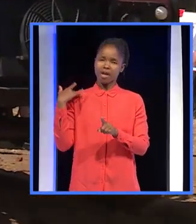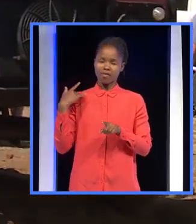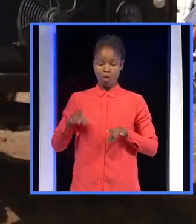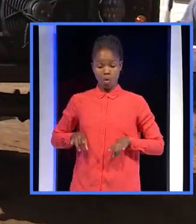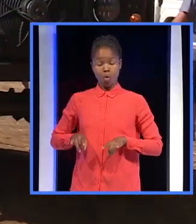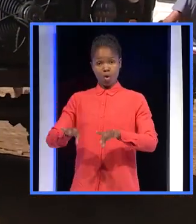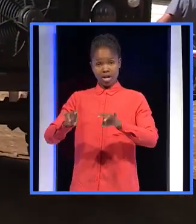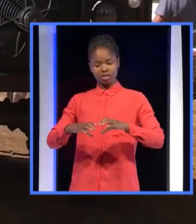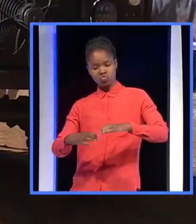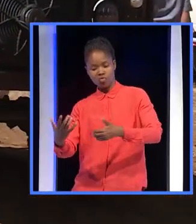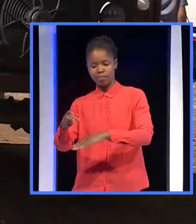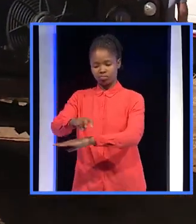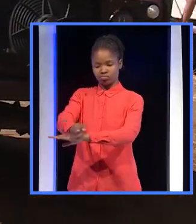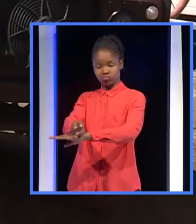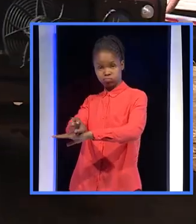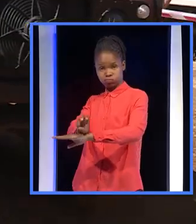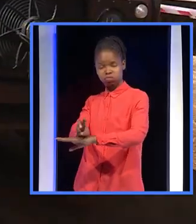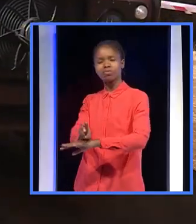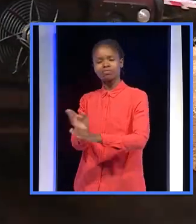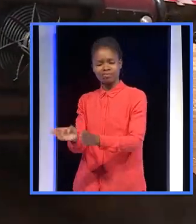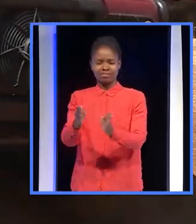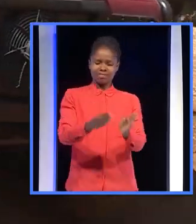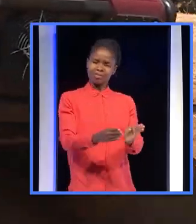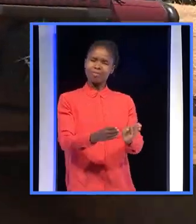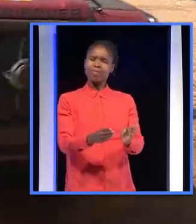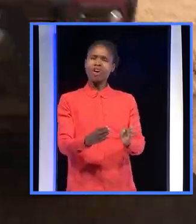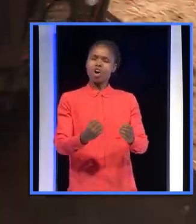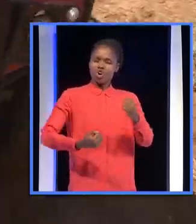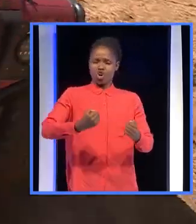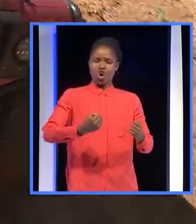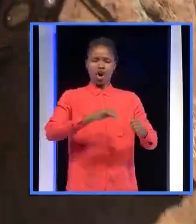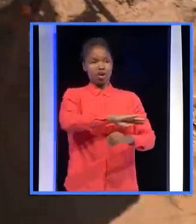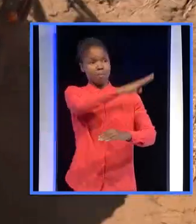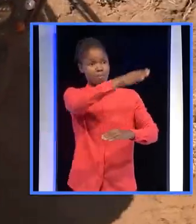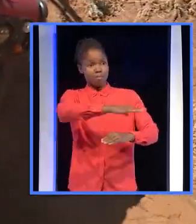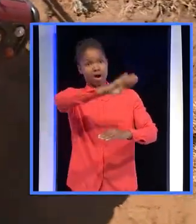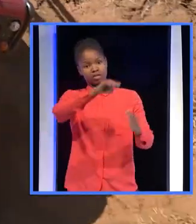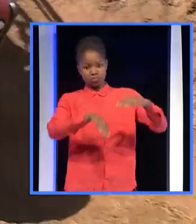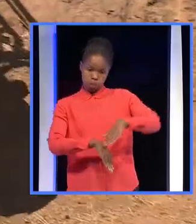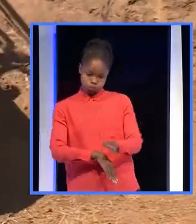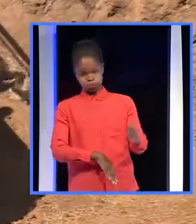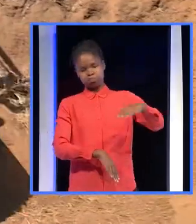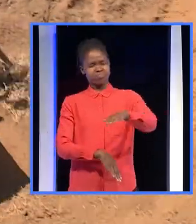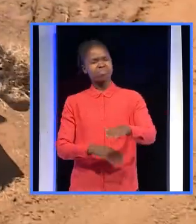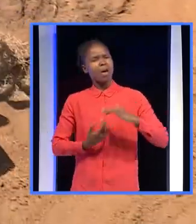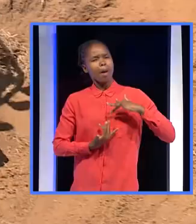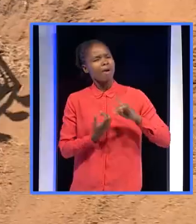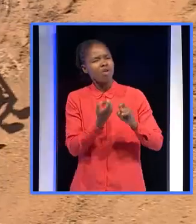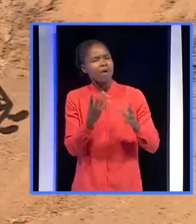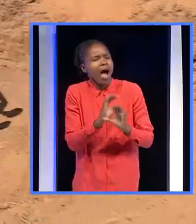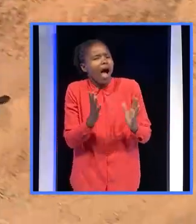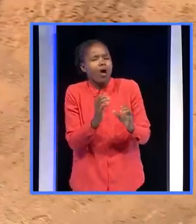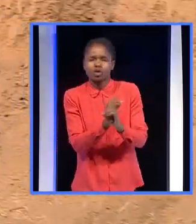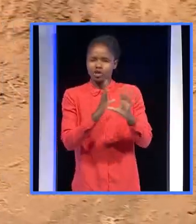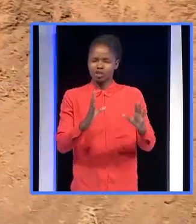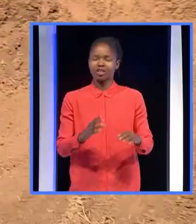you. Tell us where the love for off-roading started for you, and now you are doing it at a professional level. Off-roading, yes, that